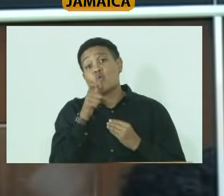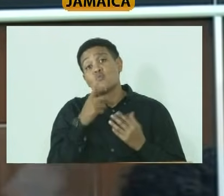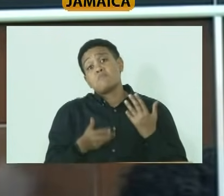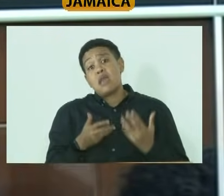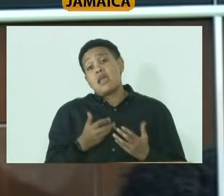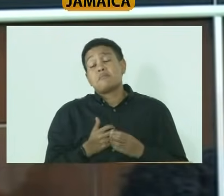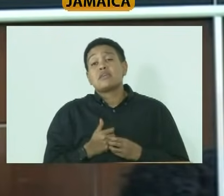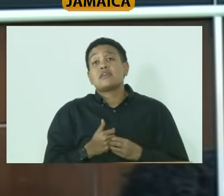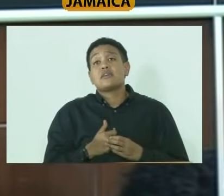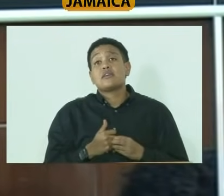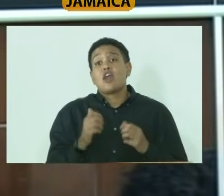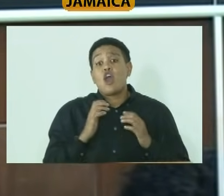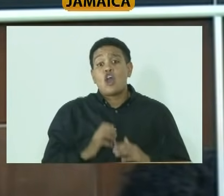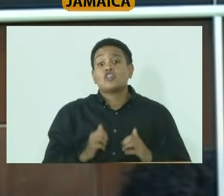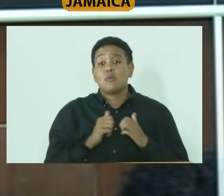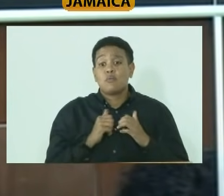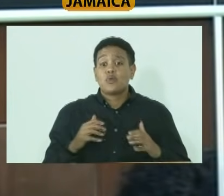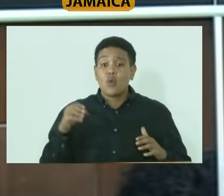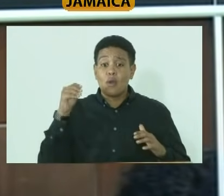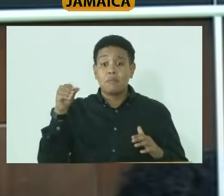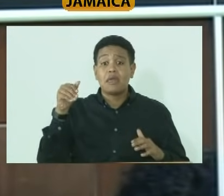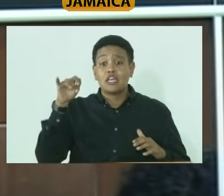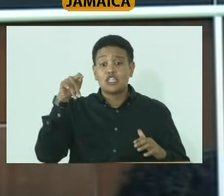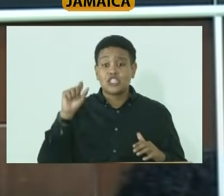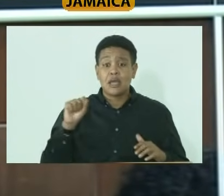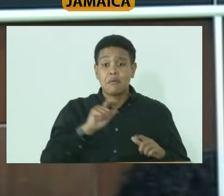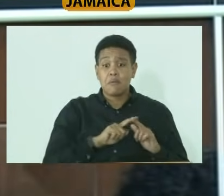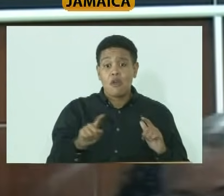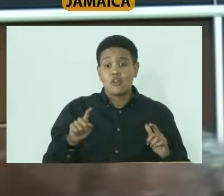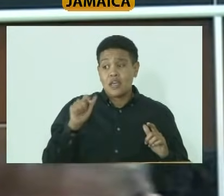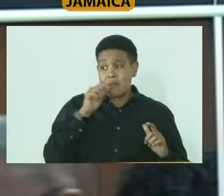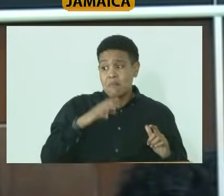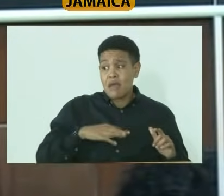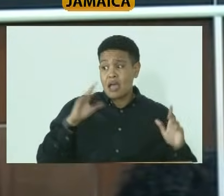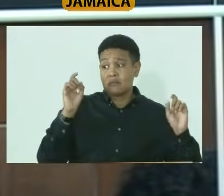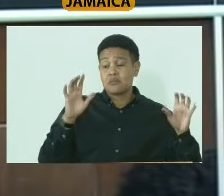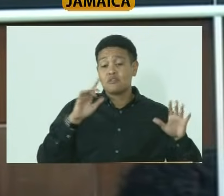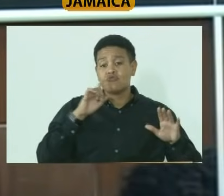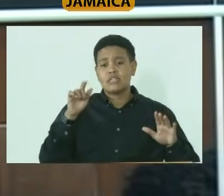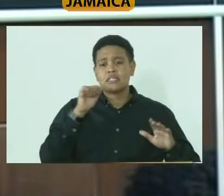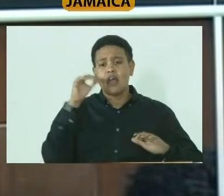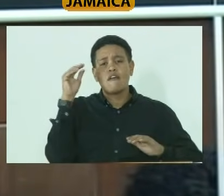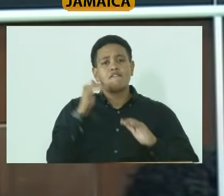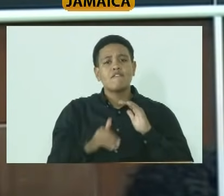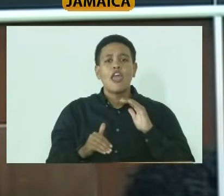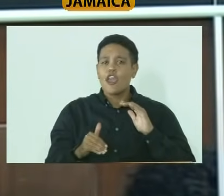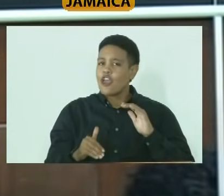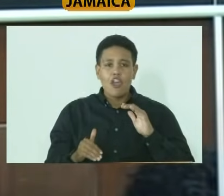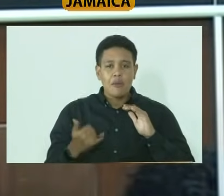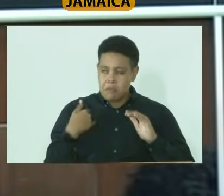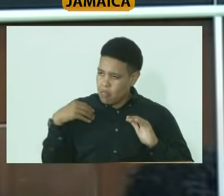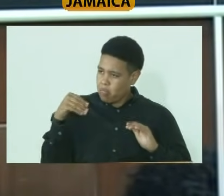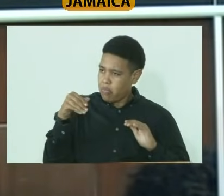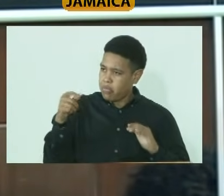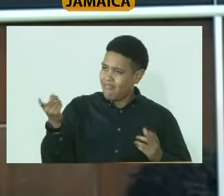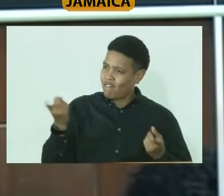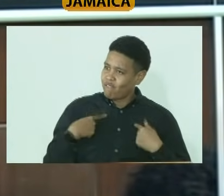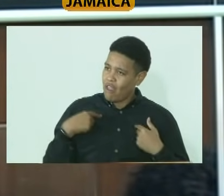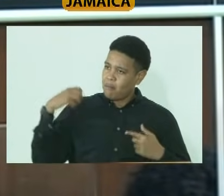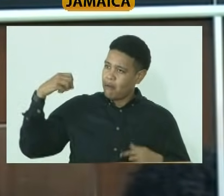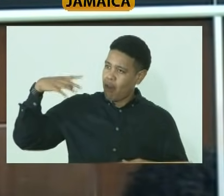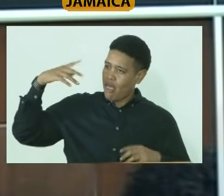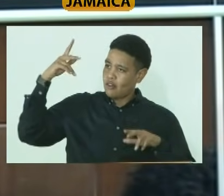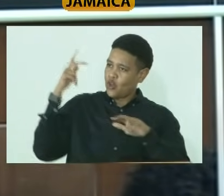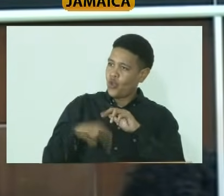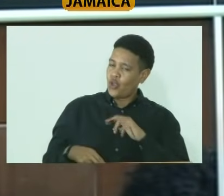be consumers without paying. But, Madam Speaker, it is manifestly unfair and unjust to